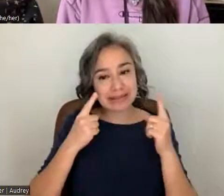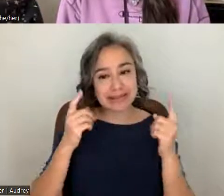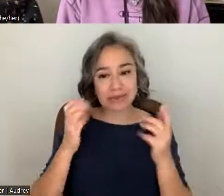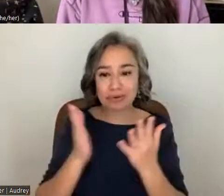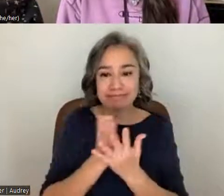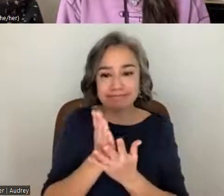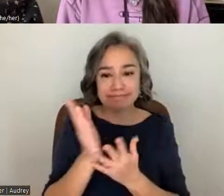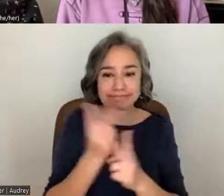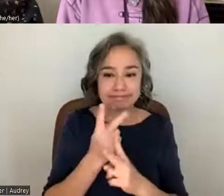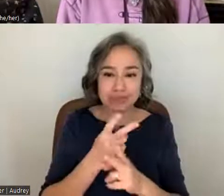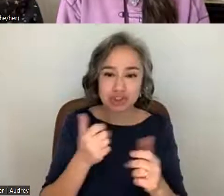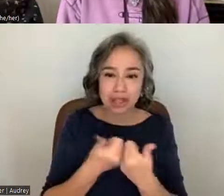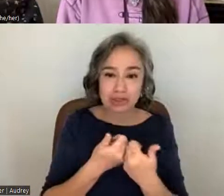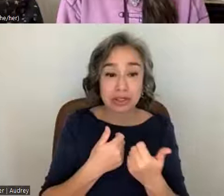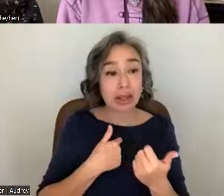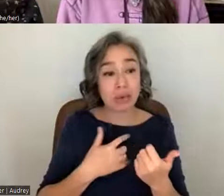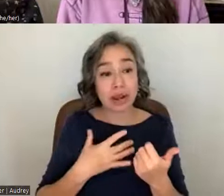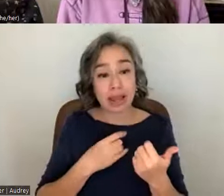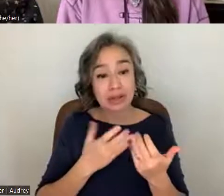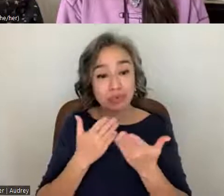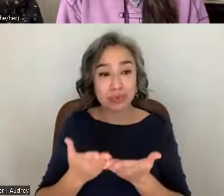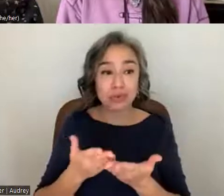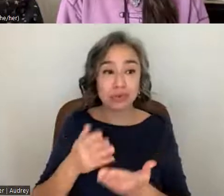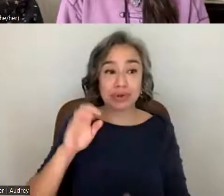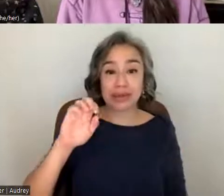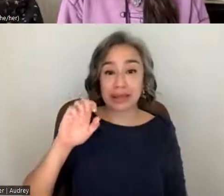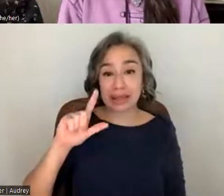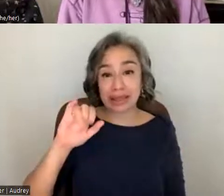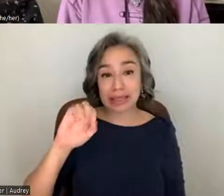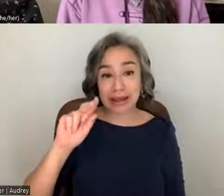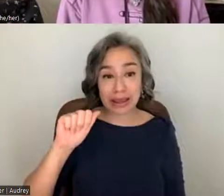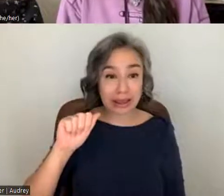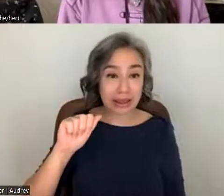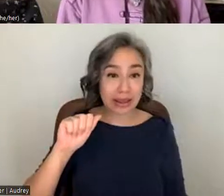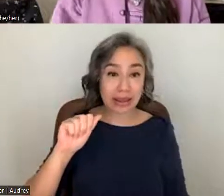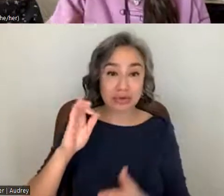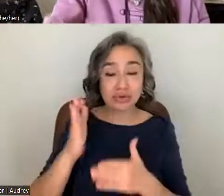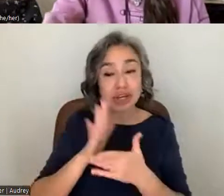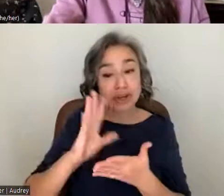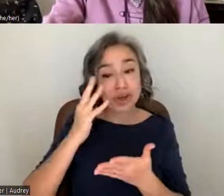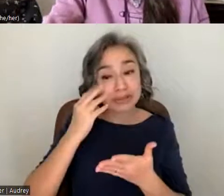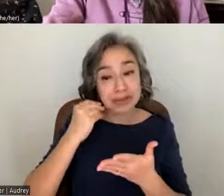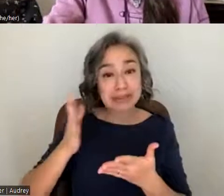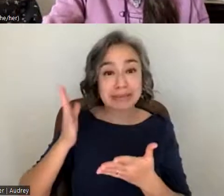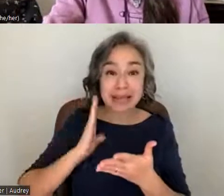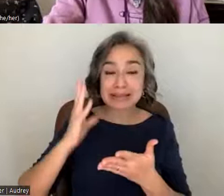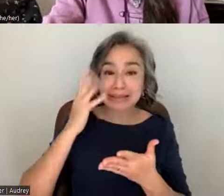turn to Elena for you to share your experience with regards to past experiences with